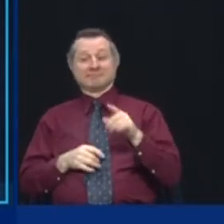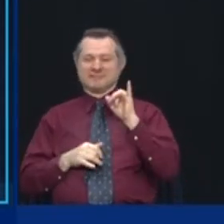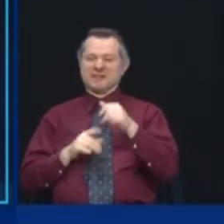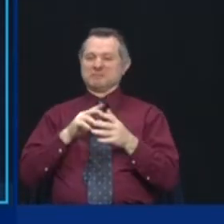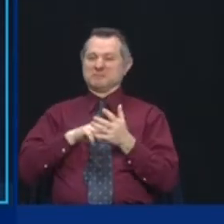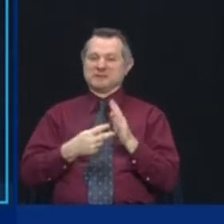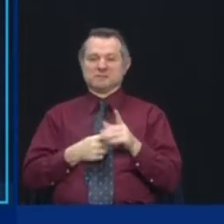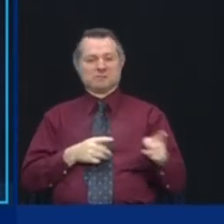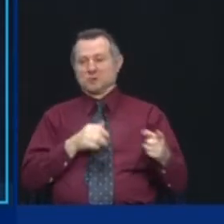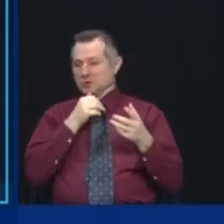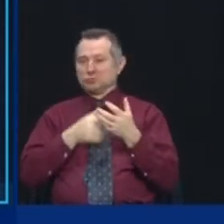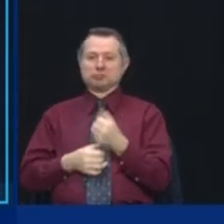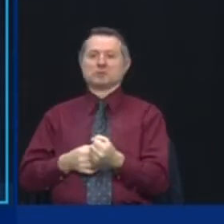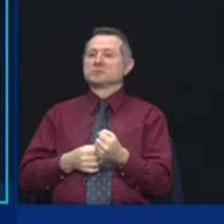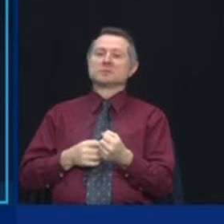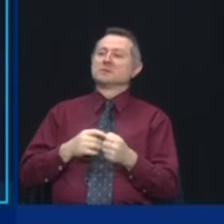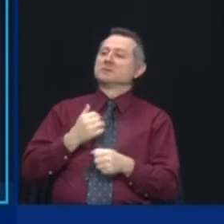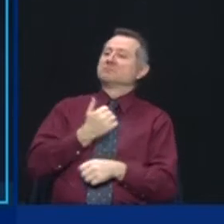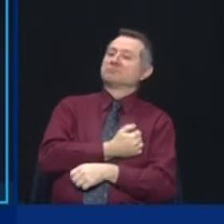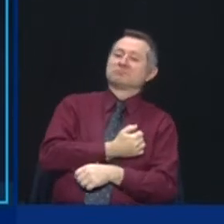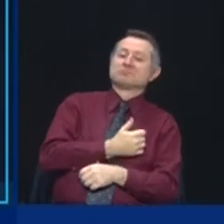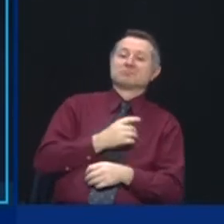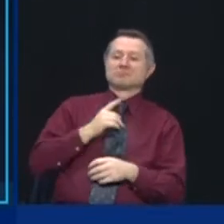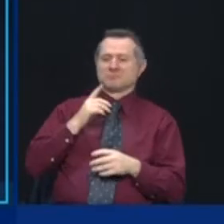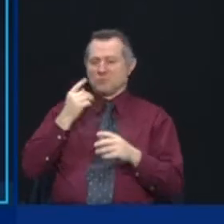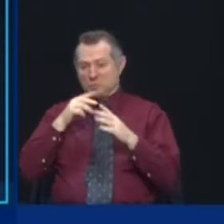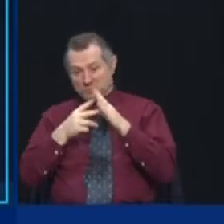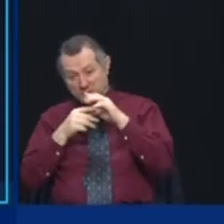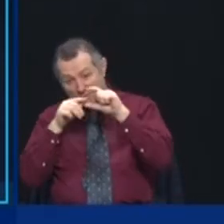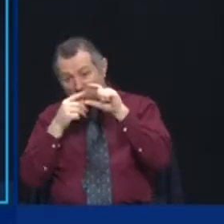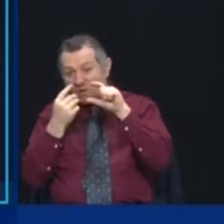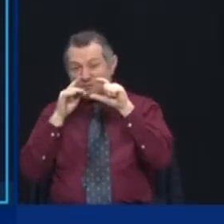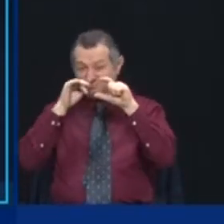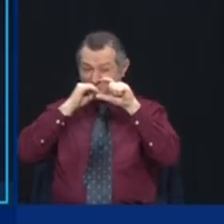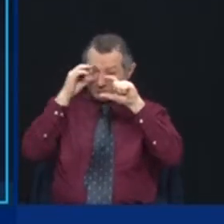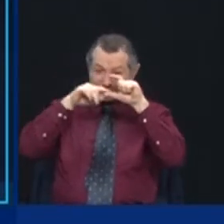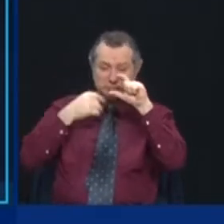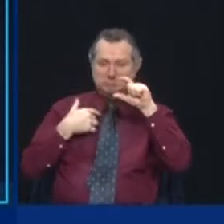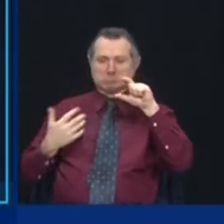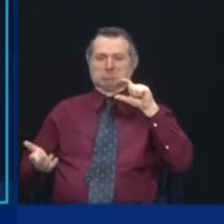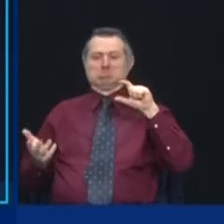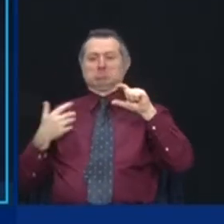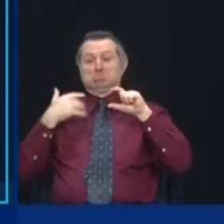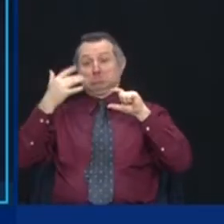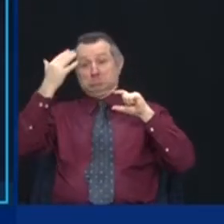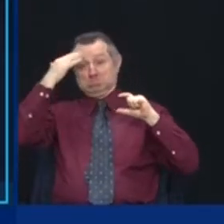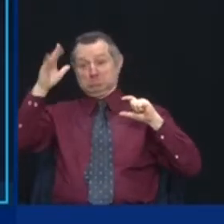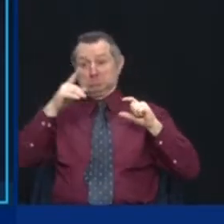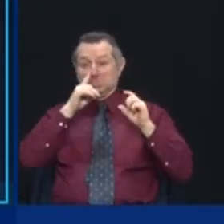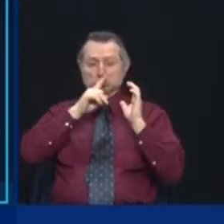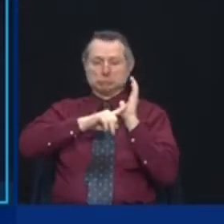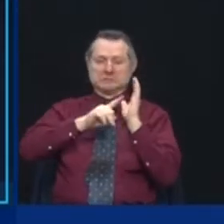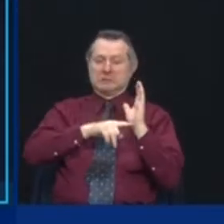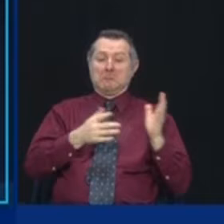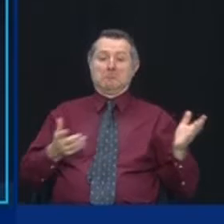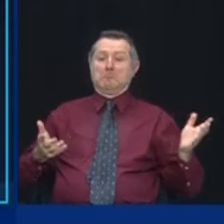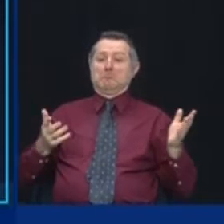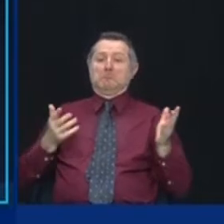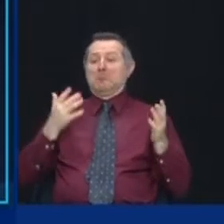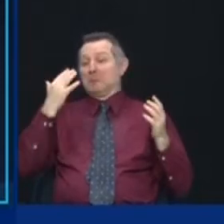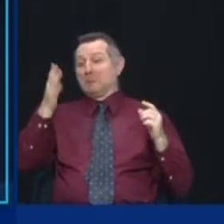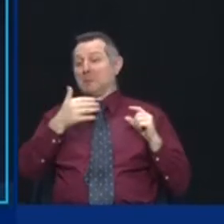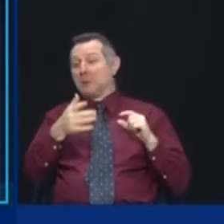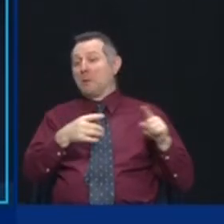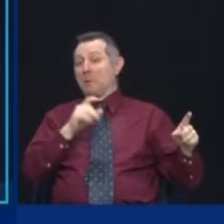know what's in it. I don't know what the long-term ramifications are. I don't believe it. Government says do it. I